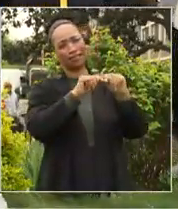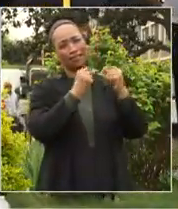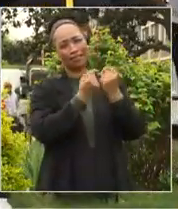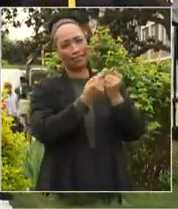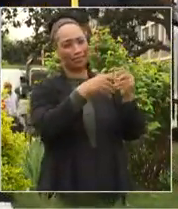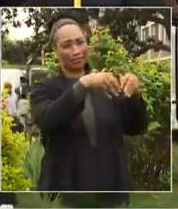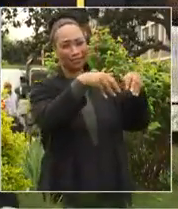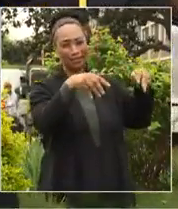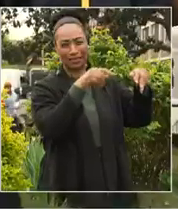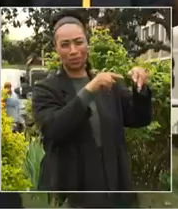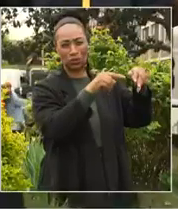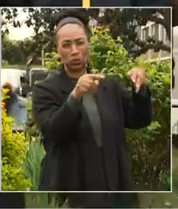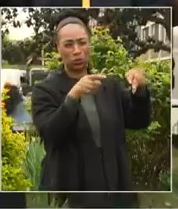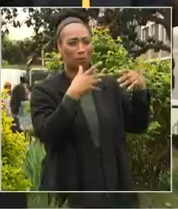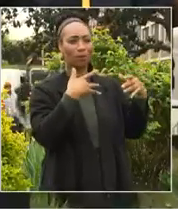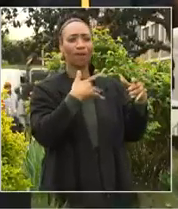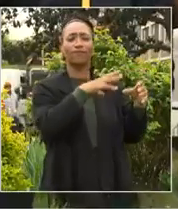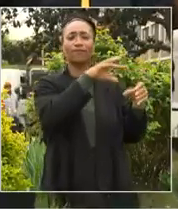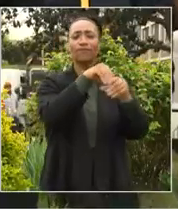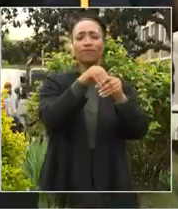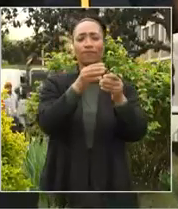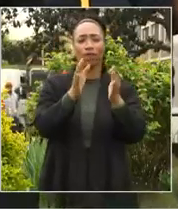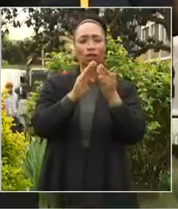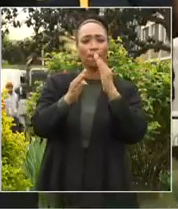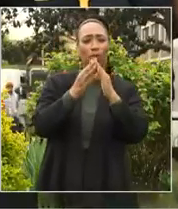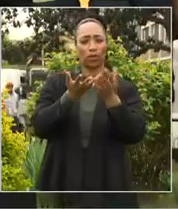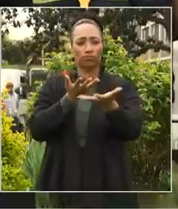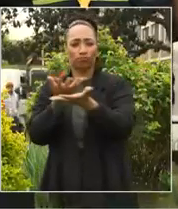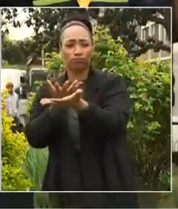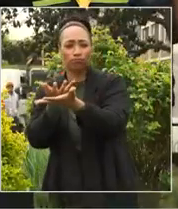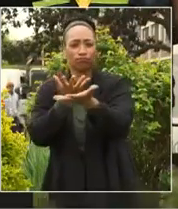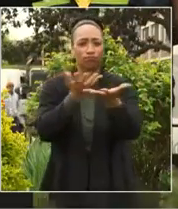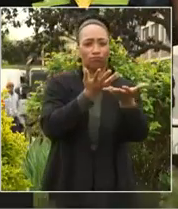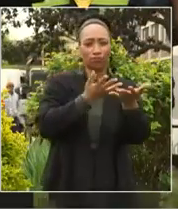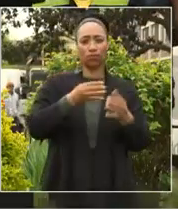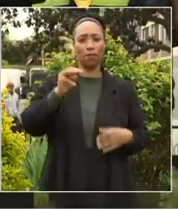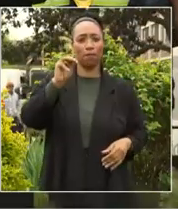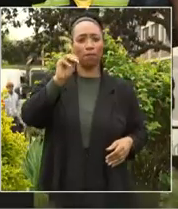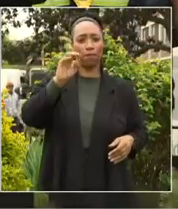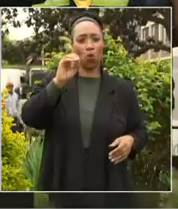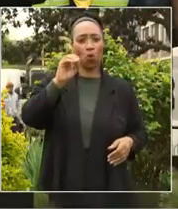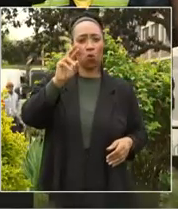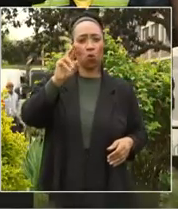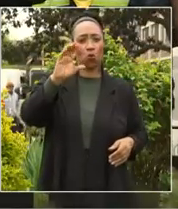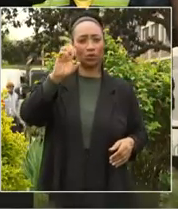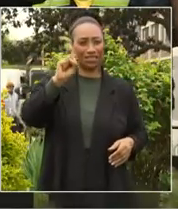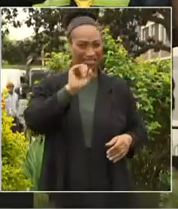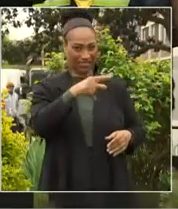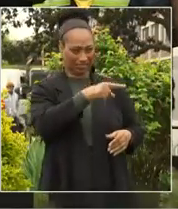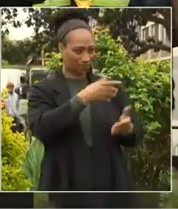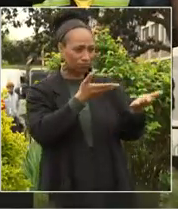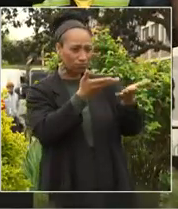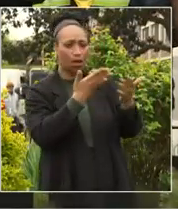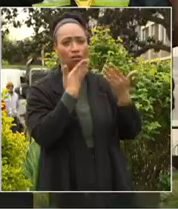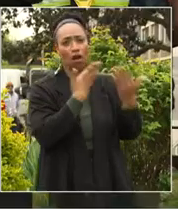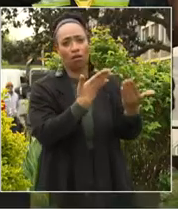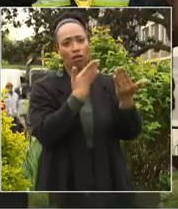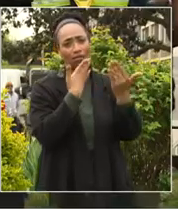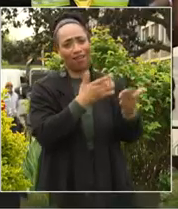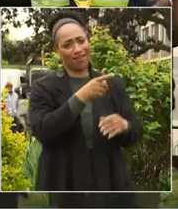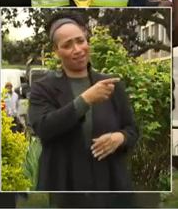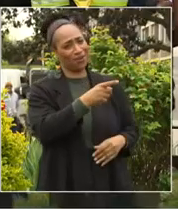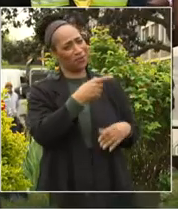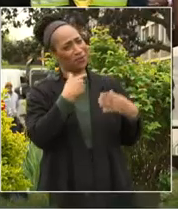continue to lead with purpose. They're constantly finding new ways to keep our communities engaged, supported, and most